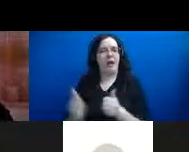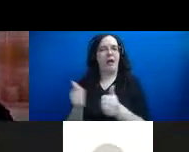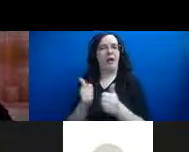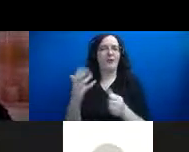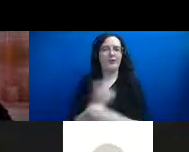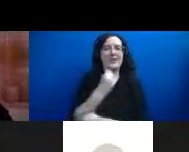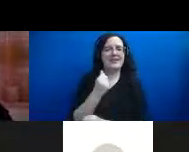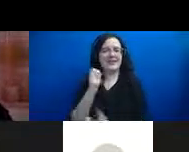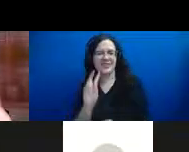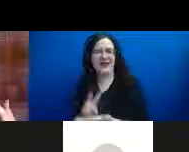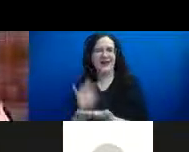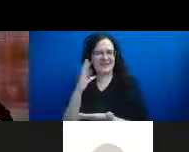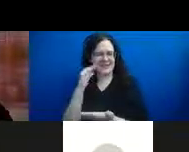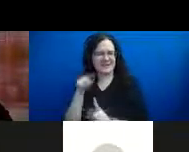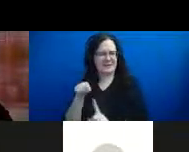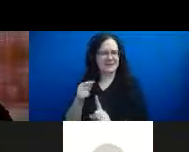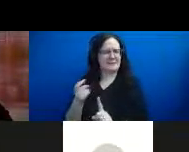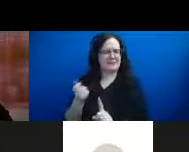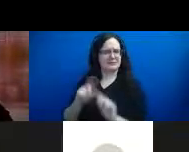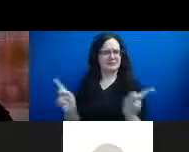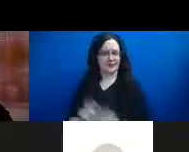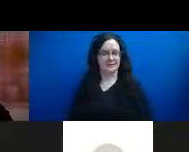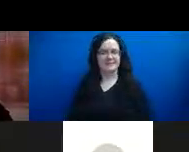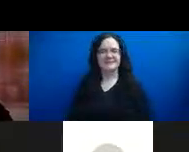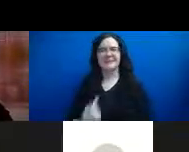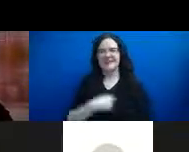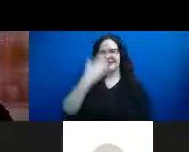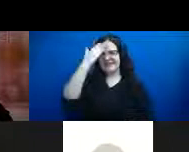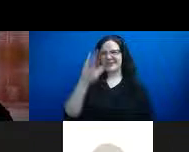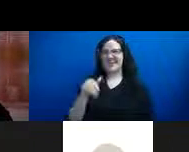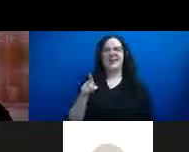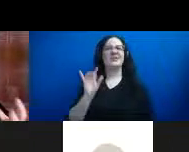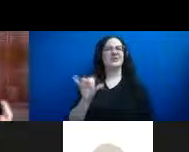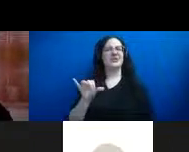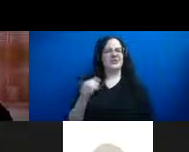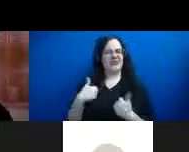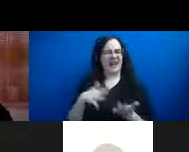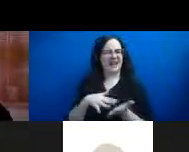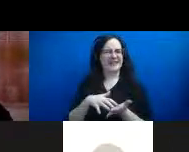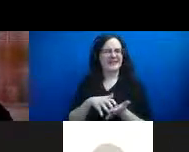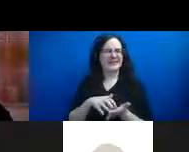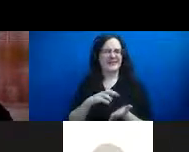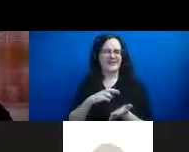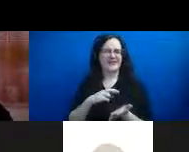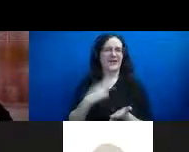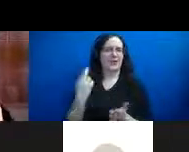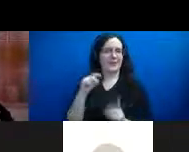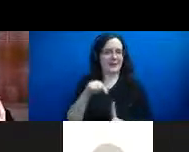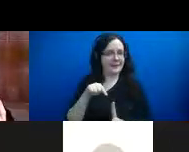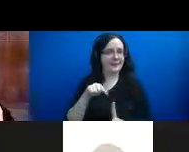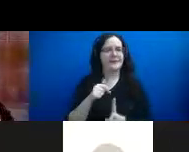them. And we know that there's a vulnerability that's about 60% genetic, and because